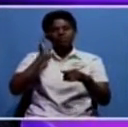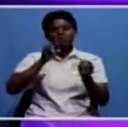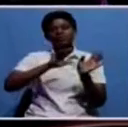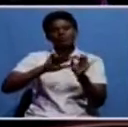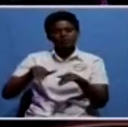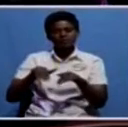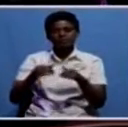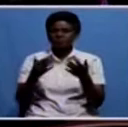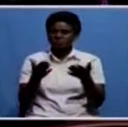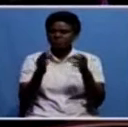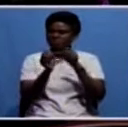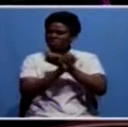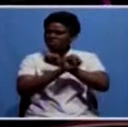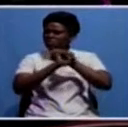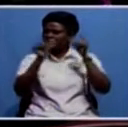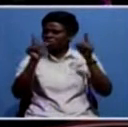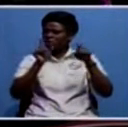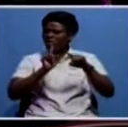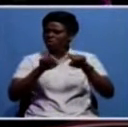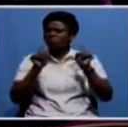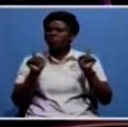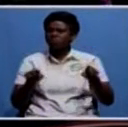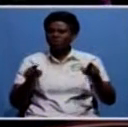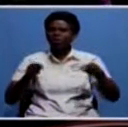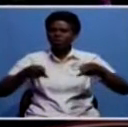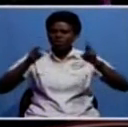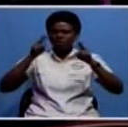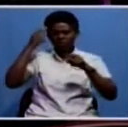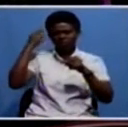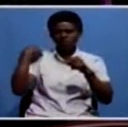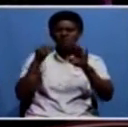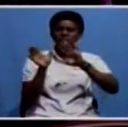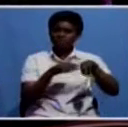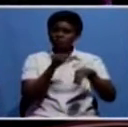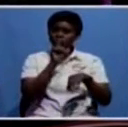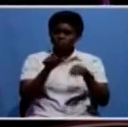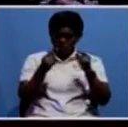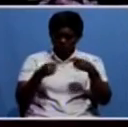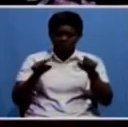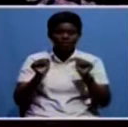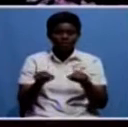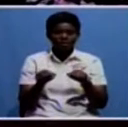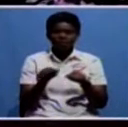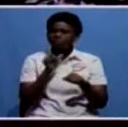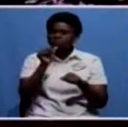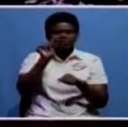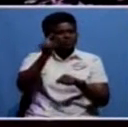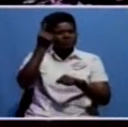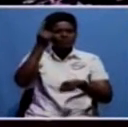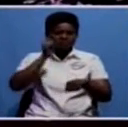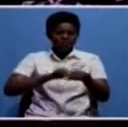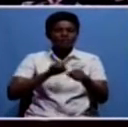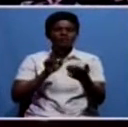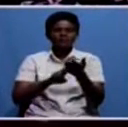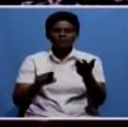it a bit strange for someone to walk away from such a high-profile job? I think this is not the first resignation